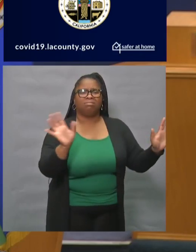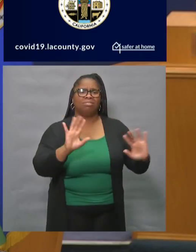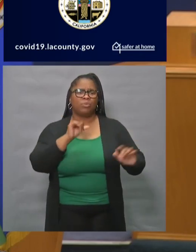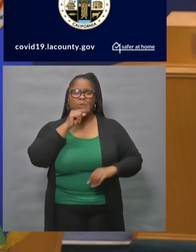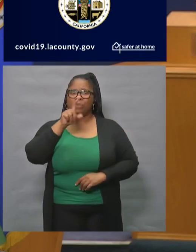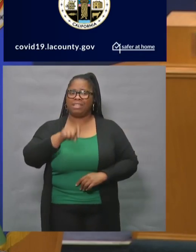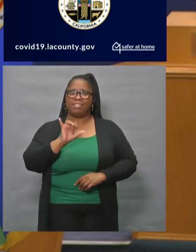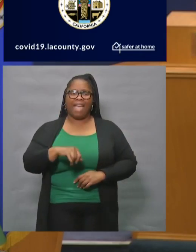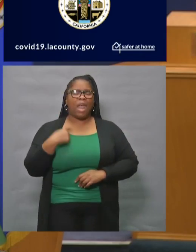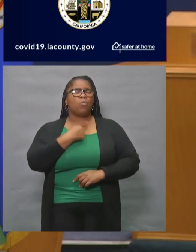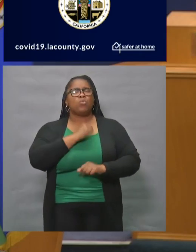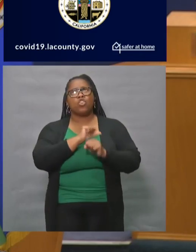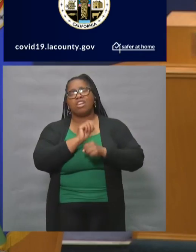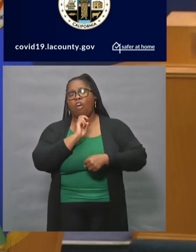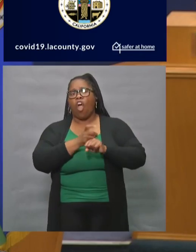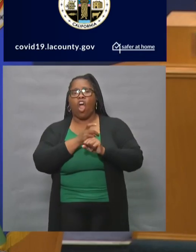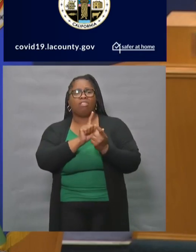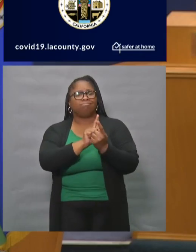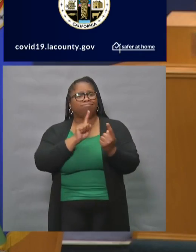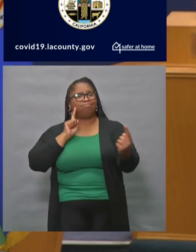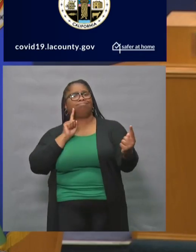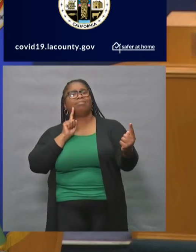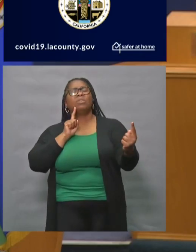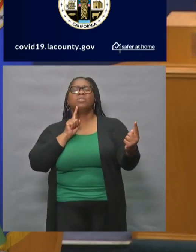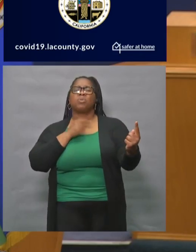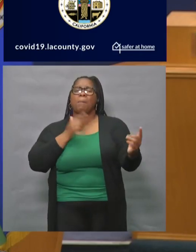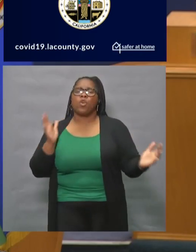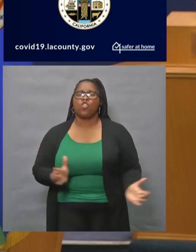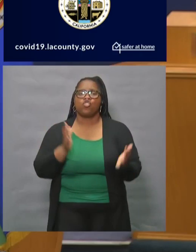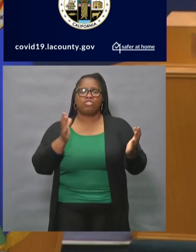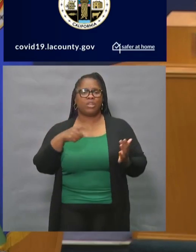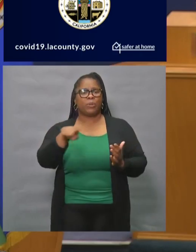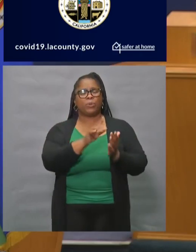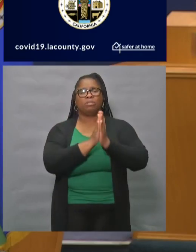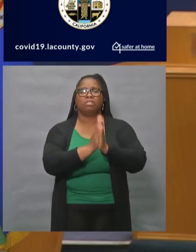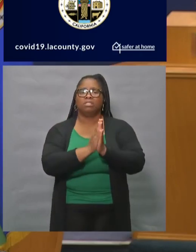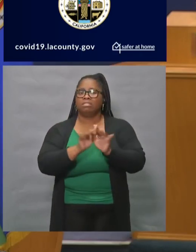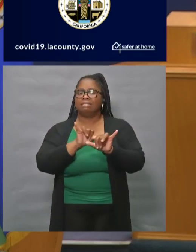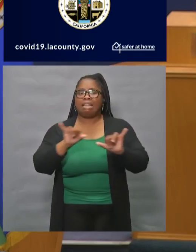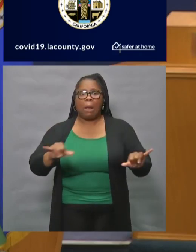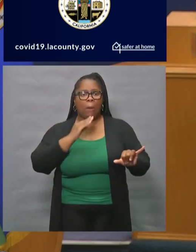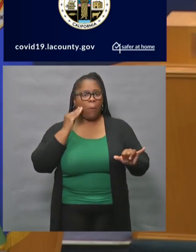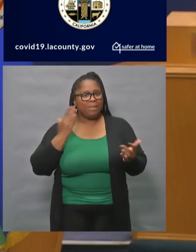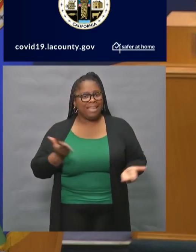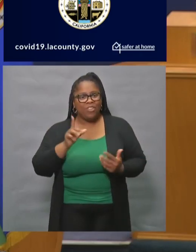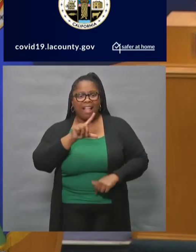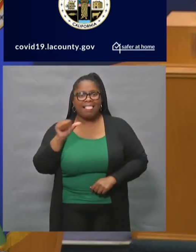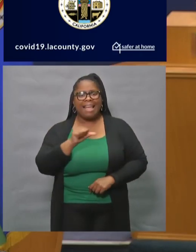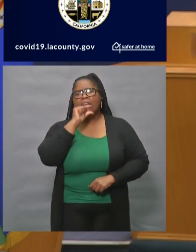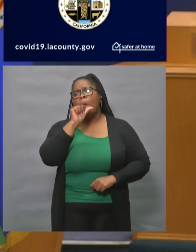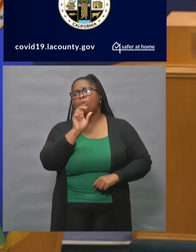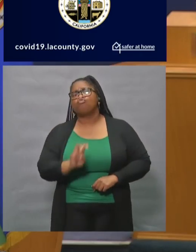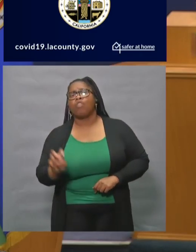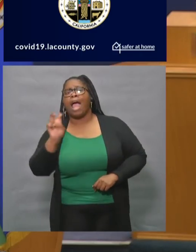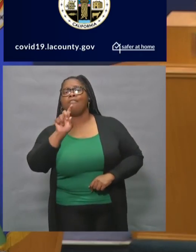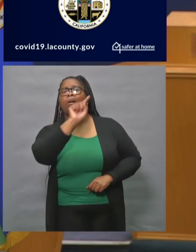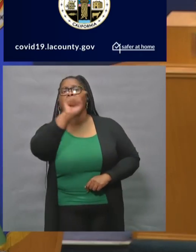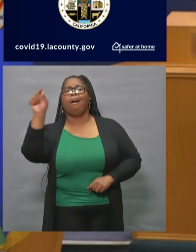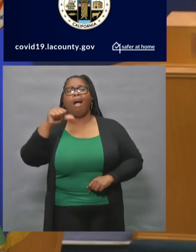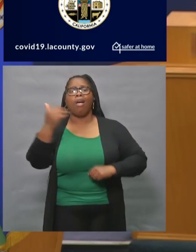So I urge you to stay here, home, in LA, not travel to other counties. And I think